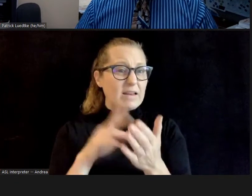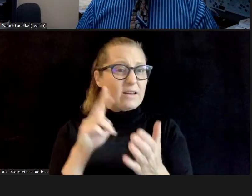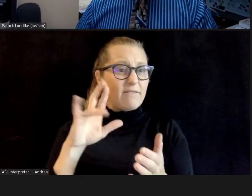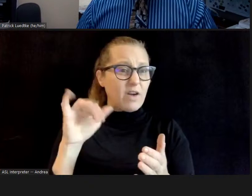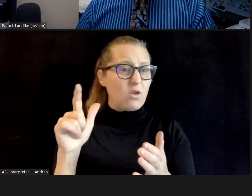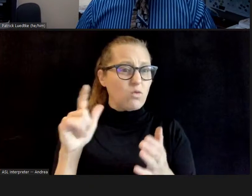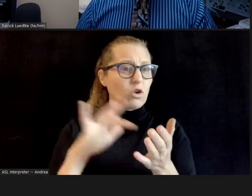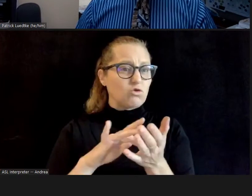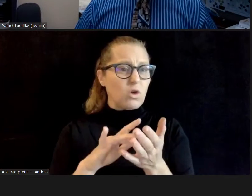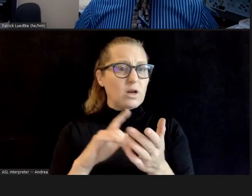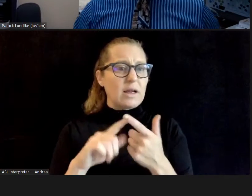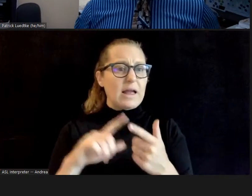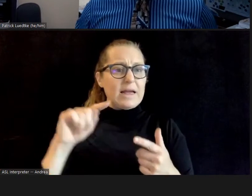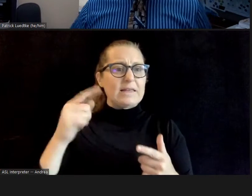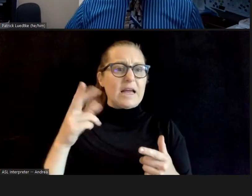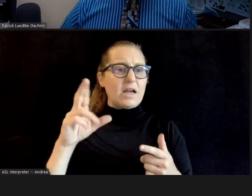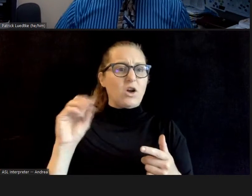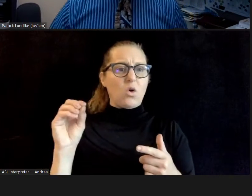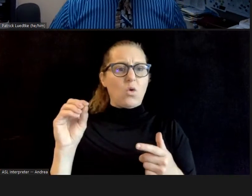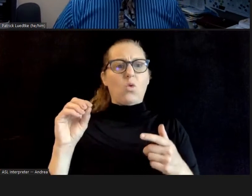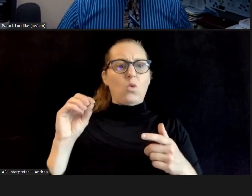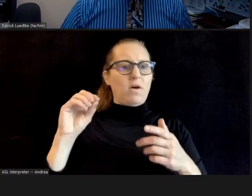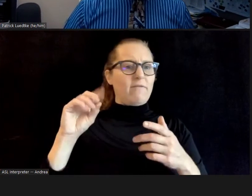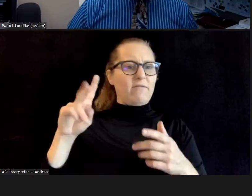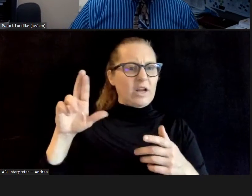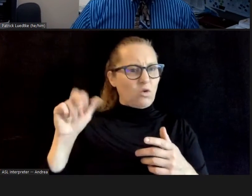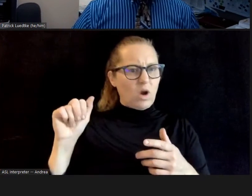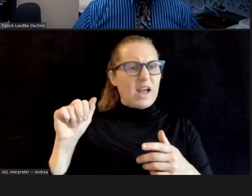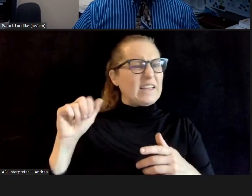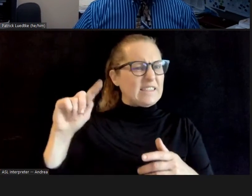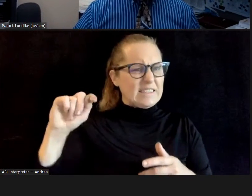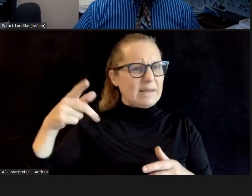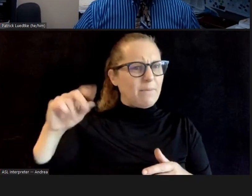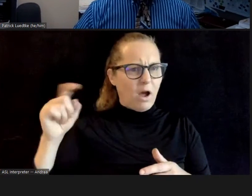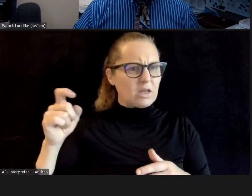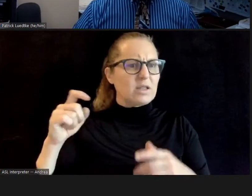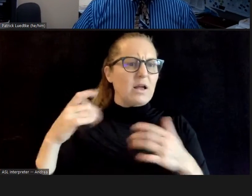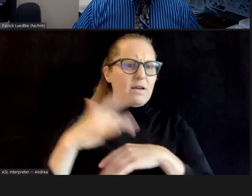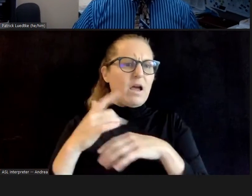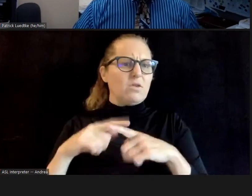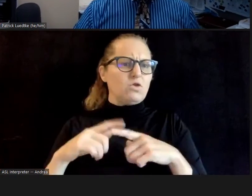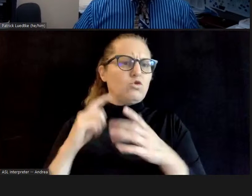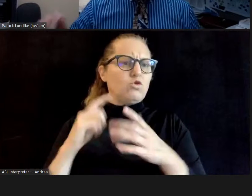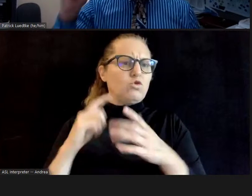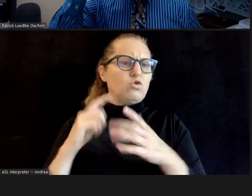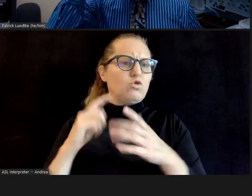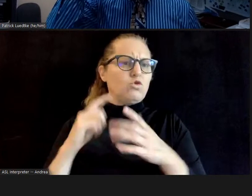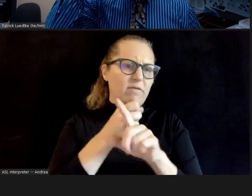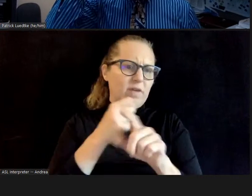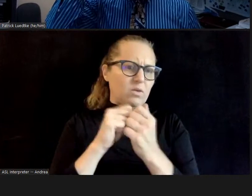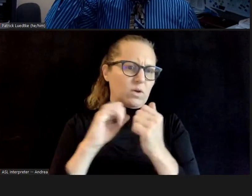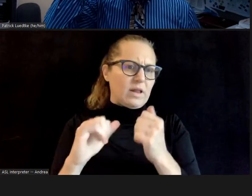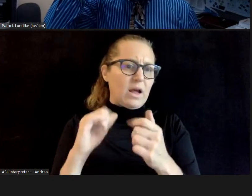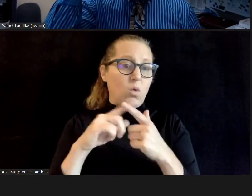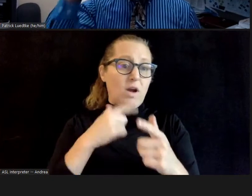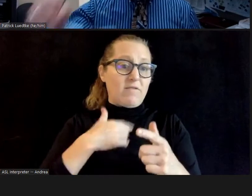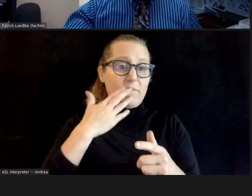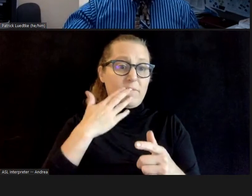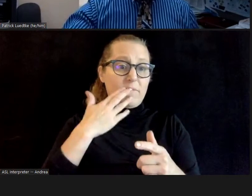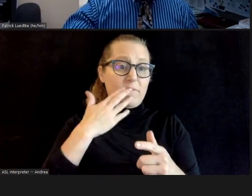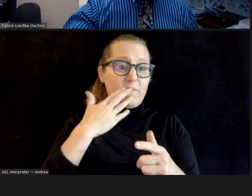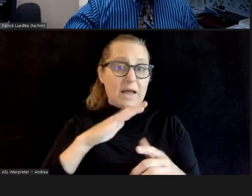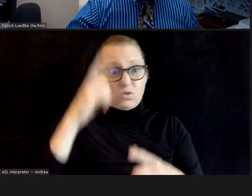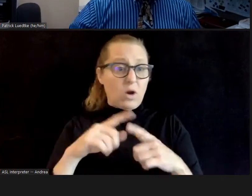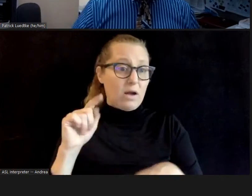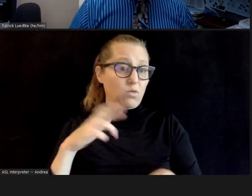as tecovirimat or TPOXX is available to treat people infected with monkeypox who have severe disease or are at risk for severe